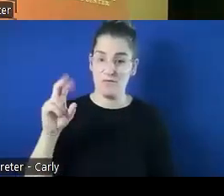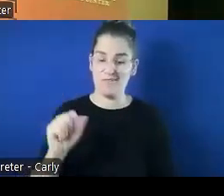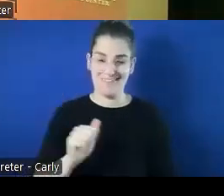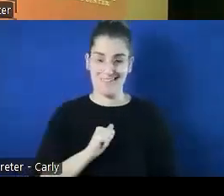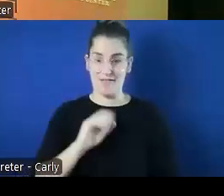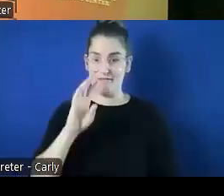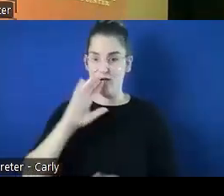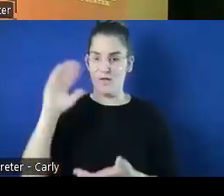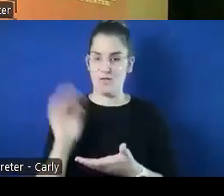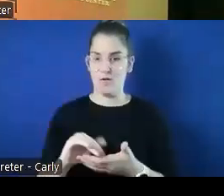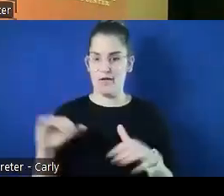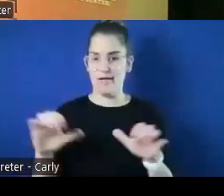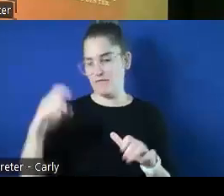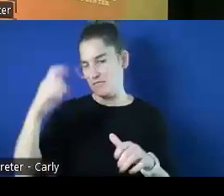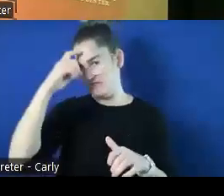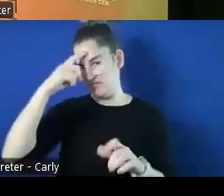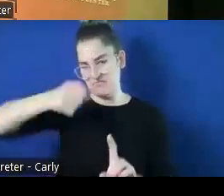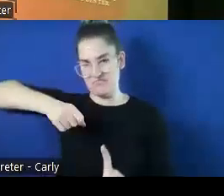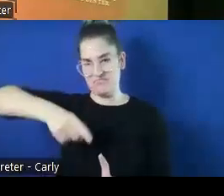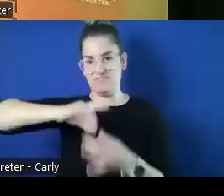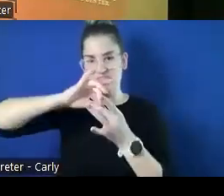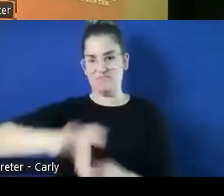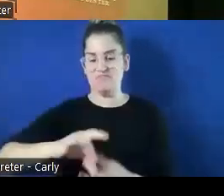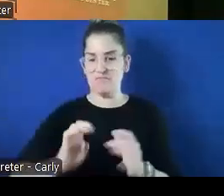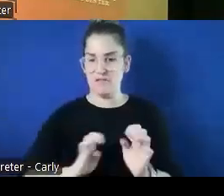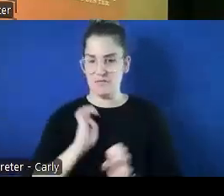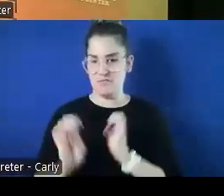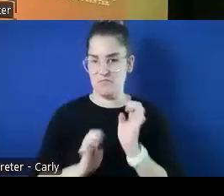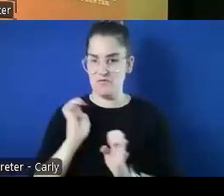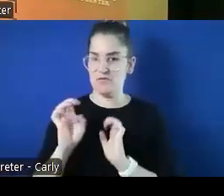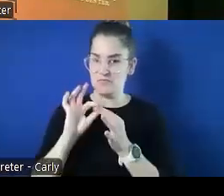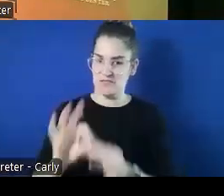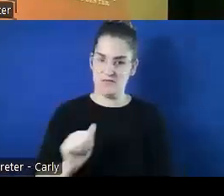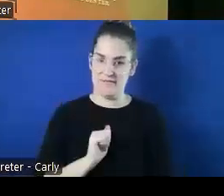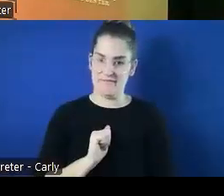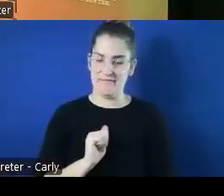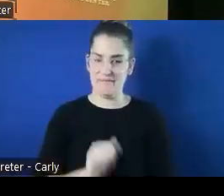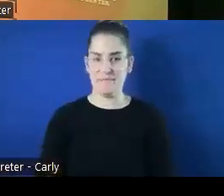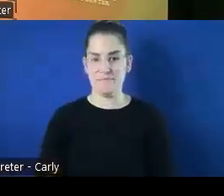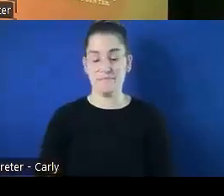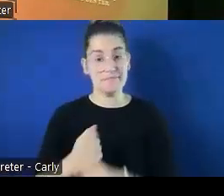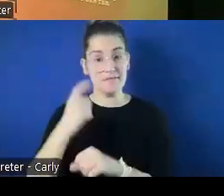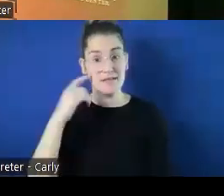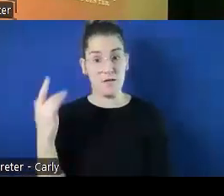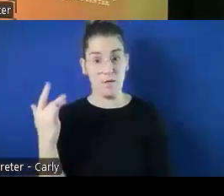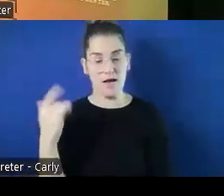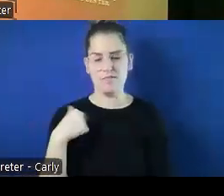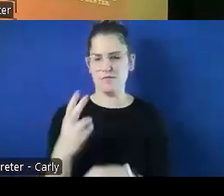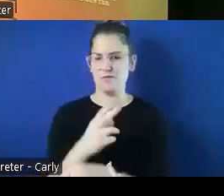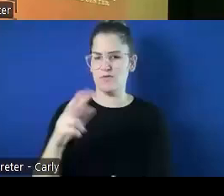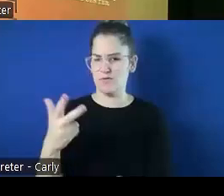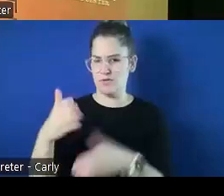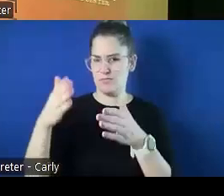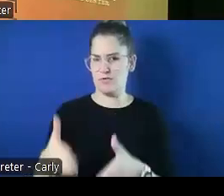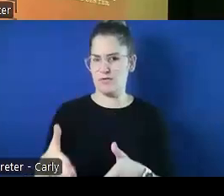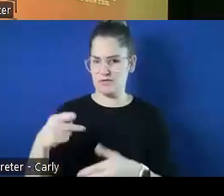the activation of brain areas involved in processing emotions related to the self. This makes sense because we typically use third-person pronouns